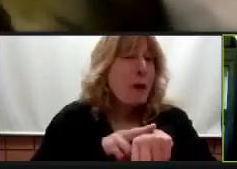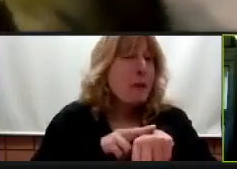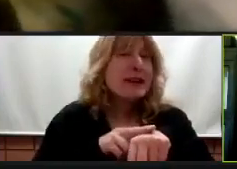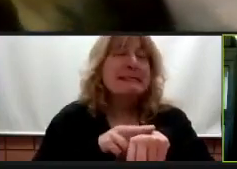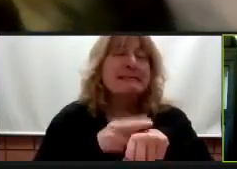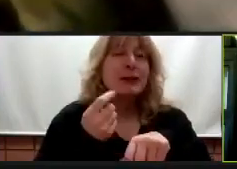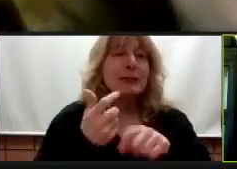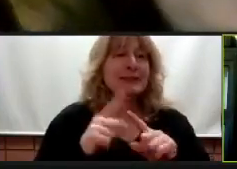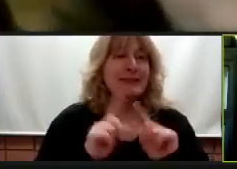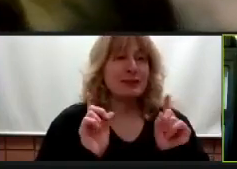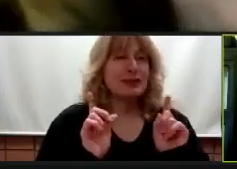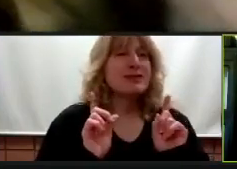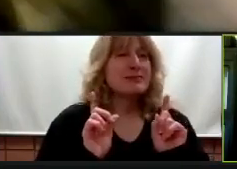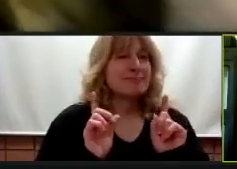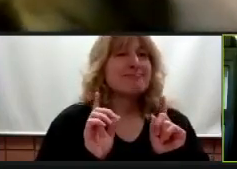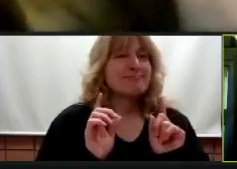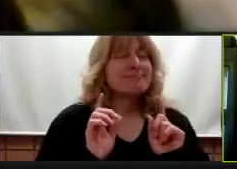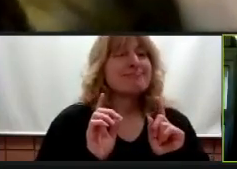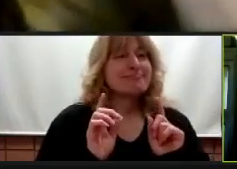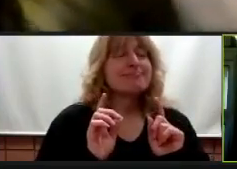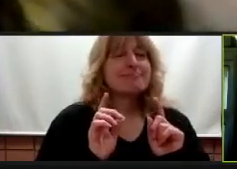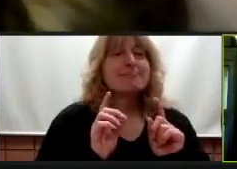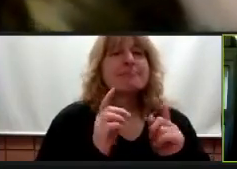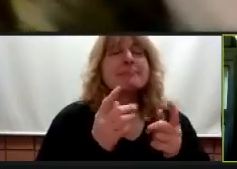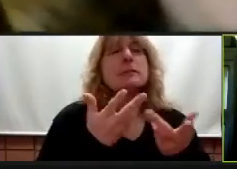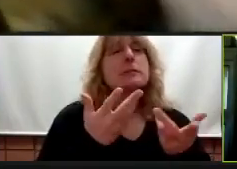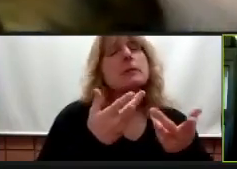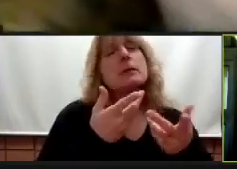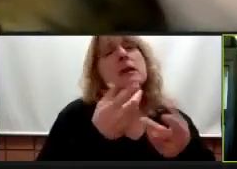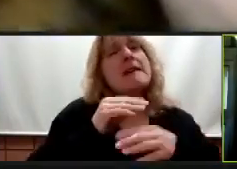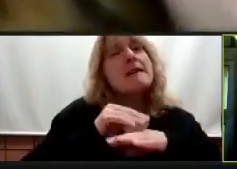now, particularly our parents who